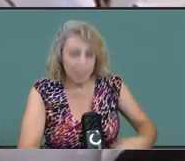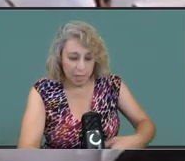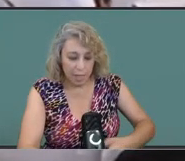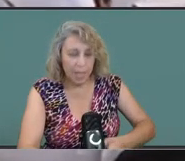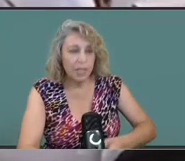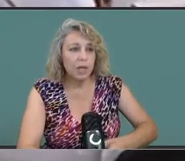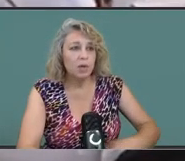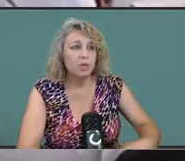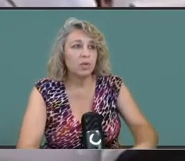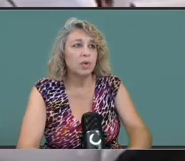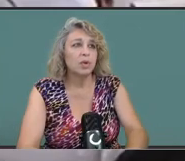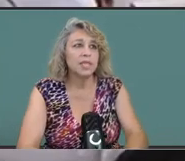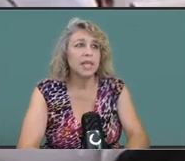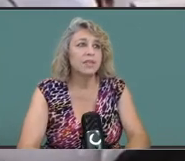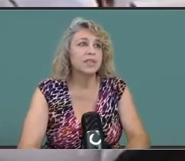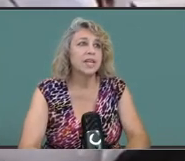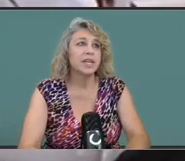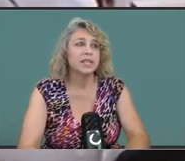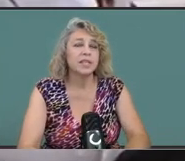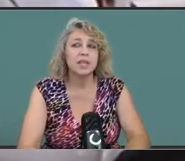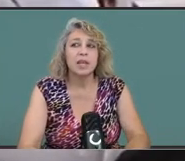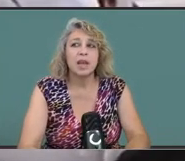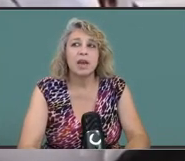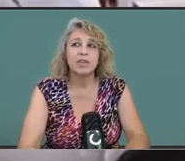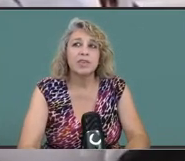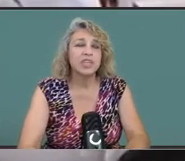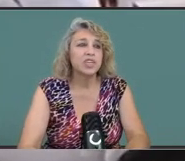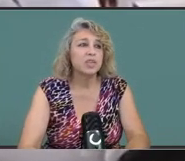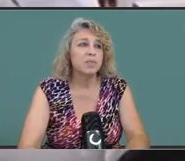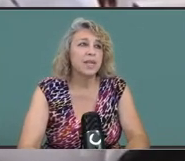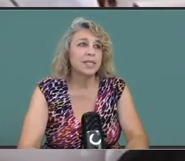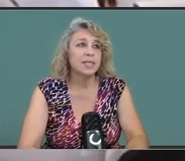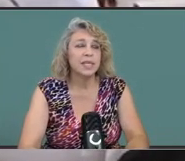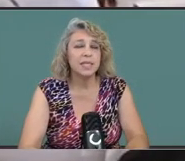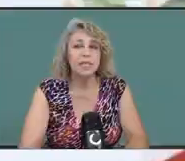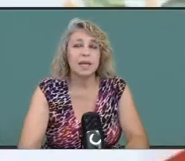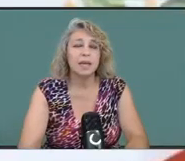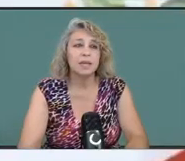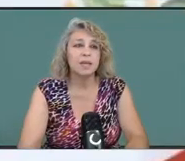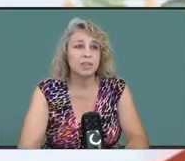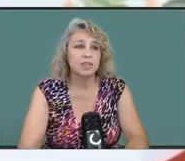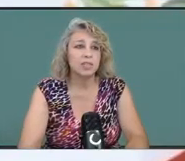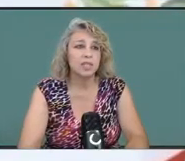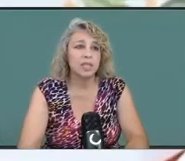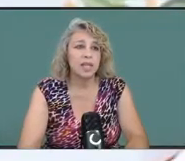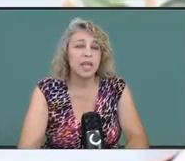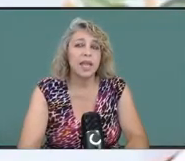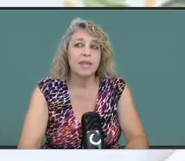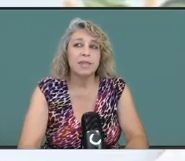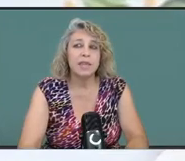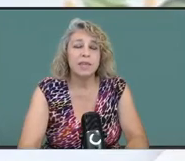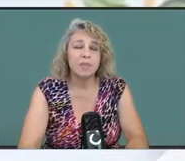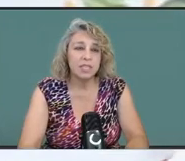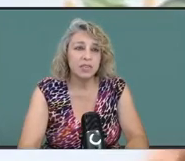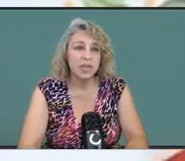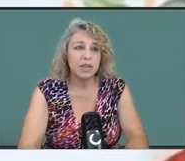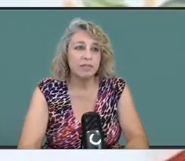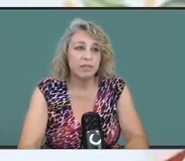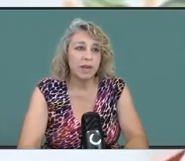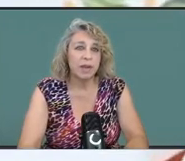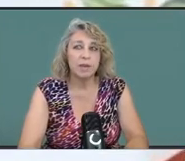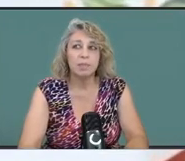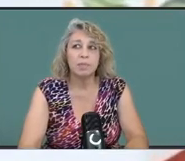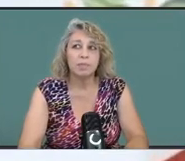say hello or salutate our traditional medicine doctors and the